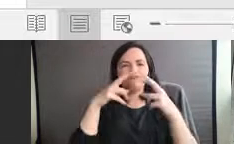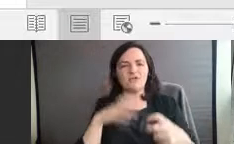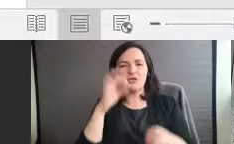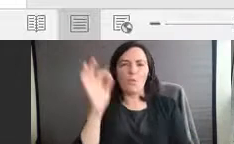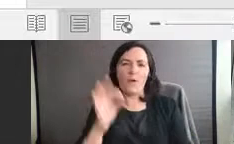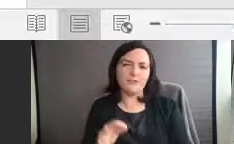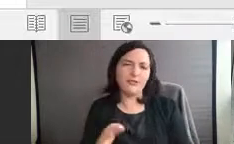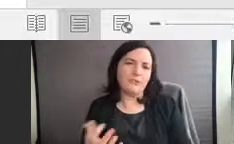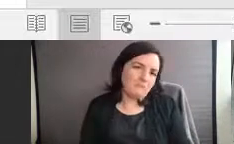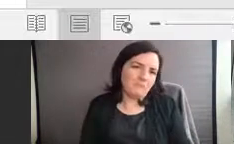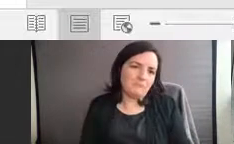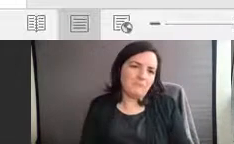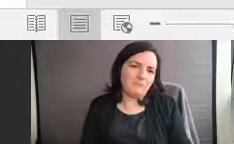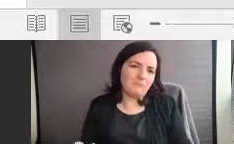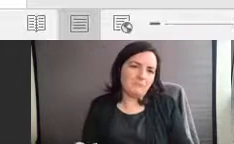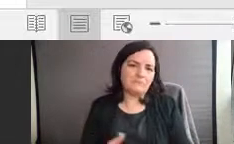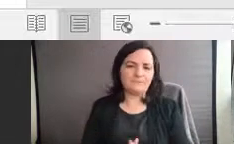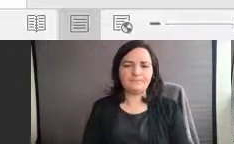Okay.